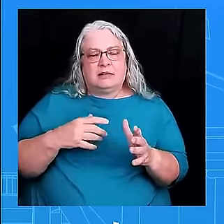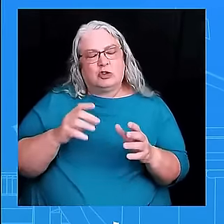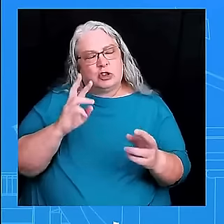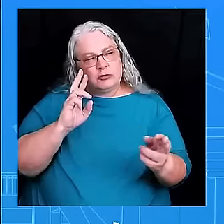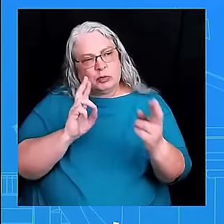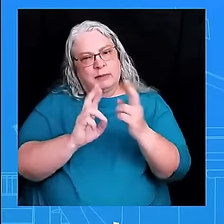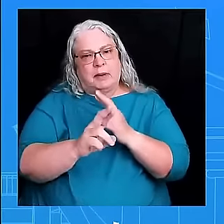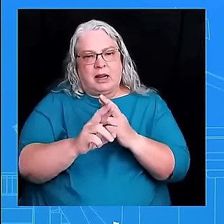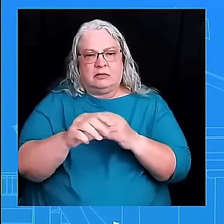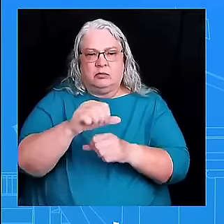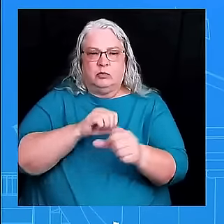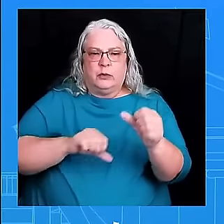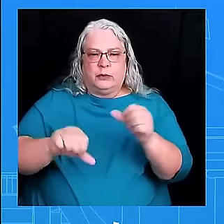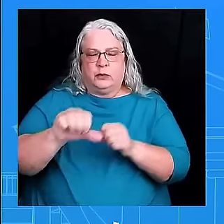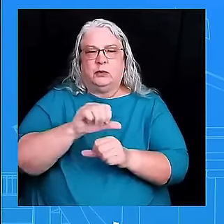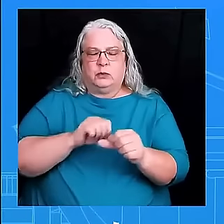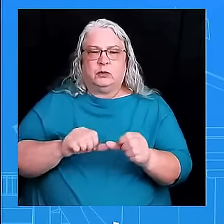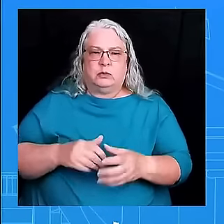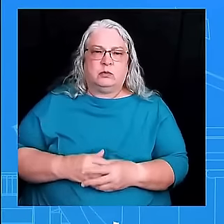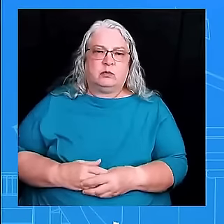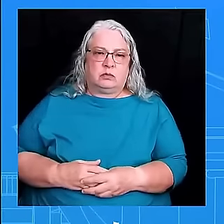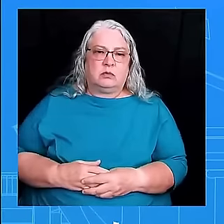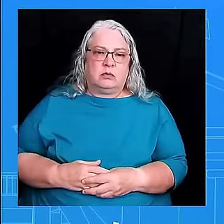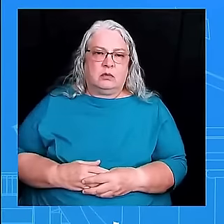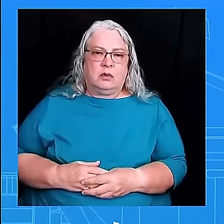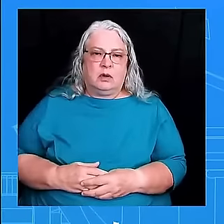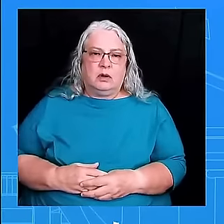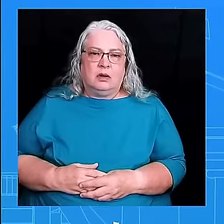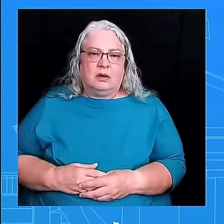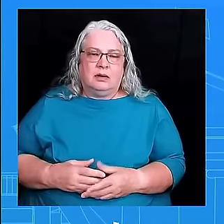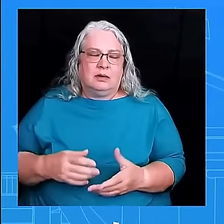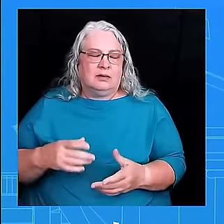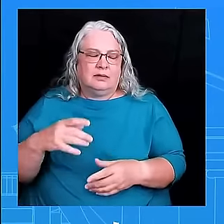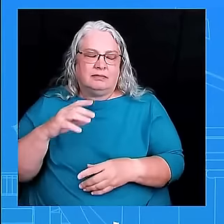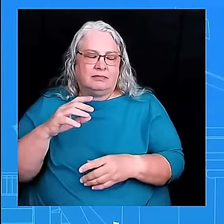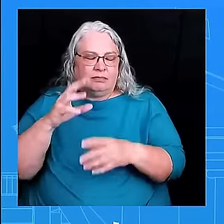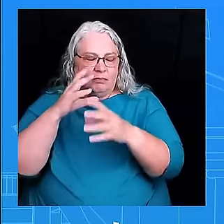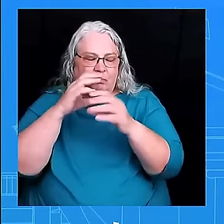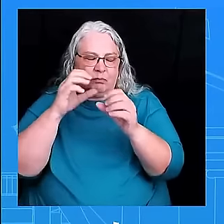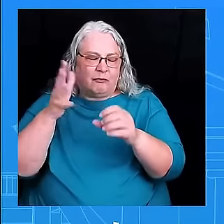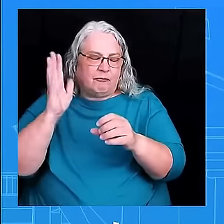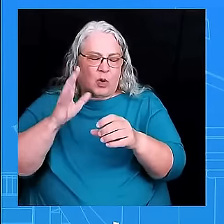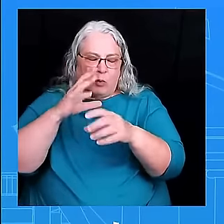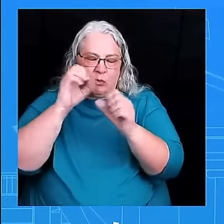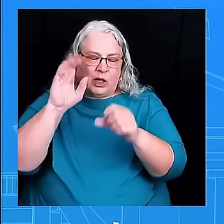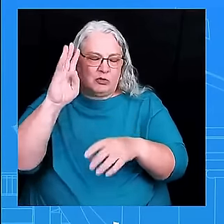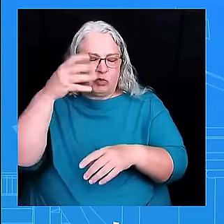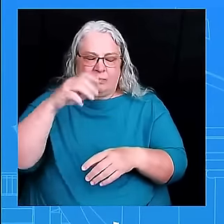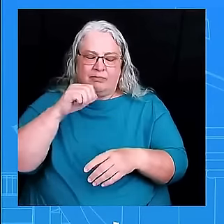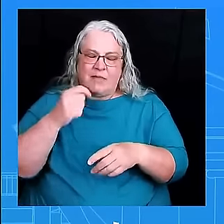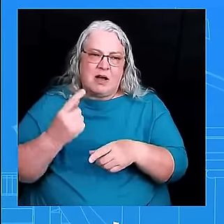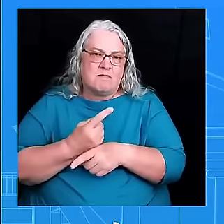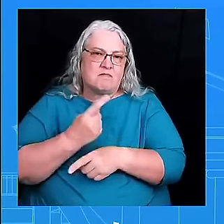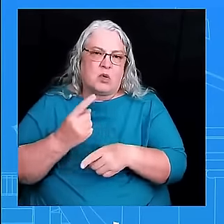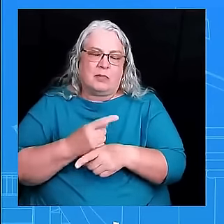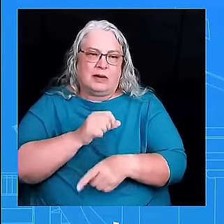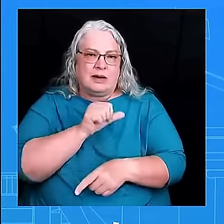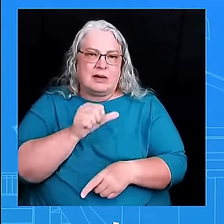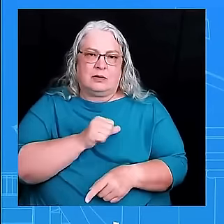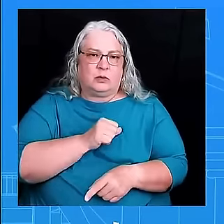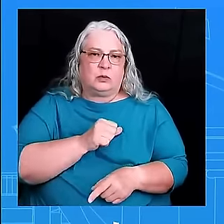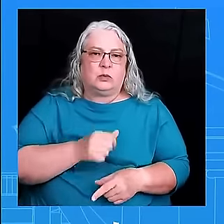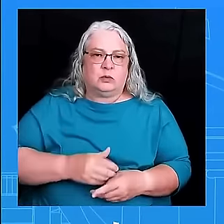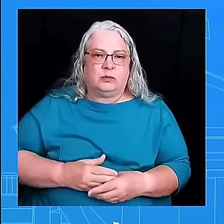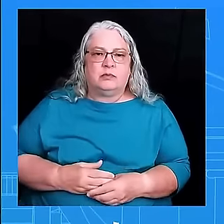It couldn't be more inappropriate. And he also believes that the American people deserve better. He deserves better. You